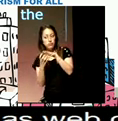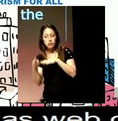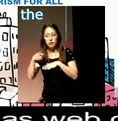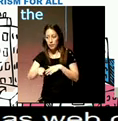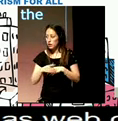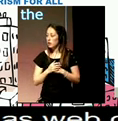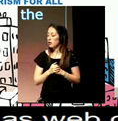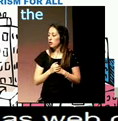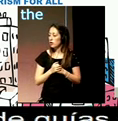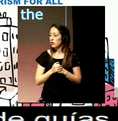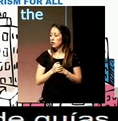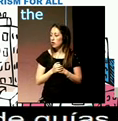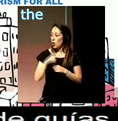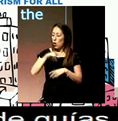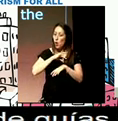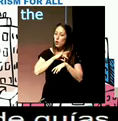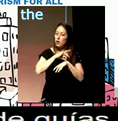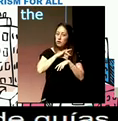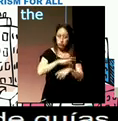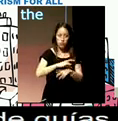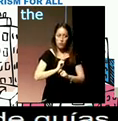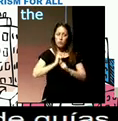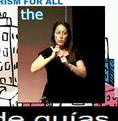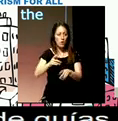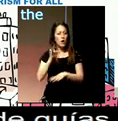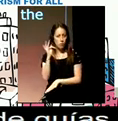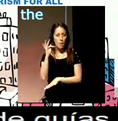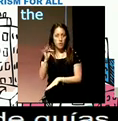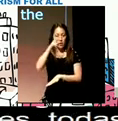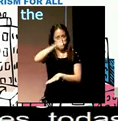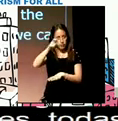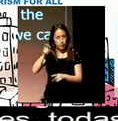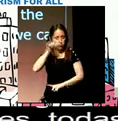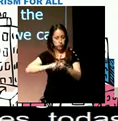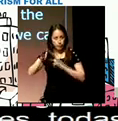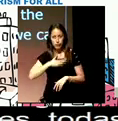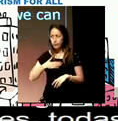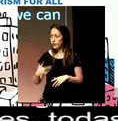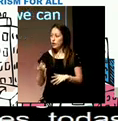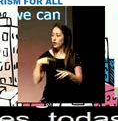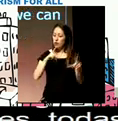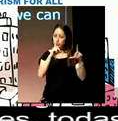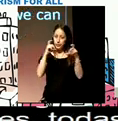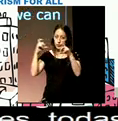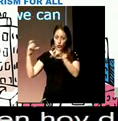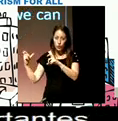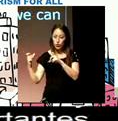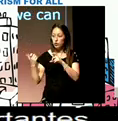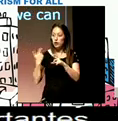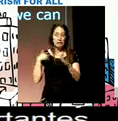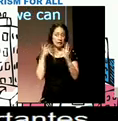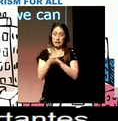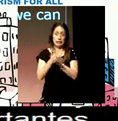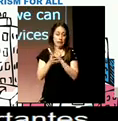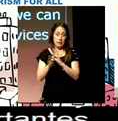tourist guides that we can download to our mobile phones or on other devices. I'm showing you